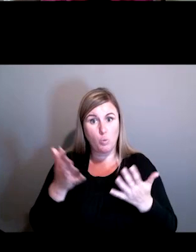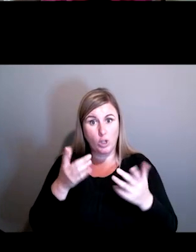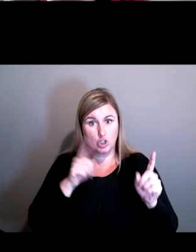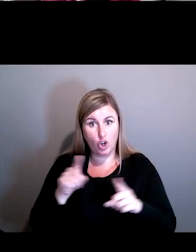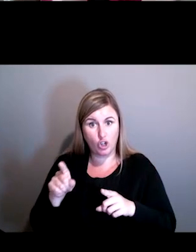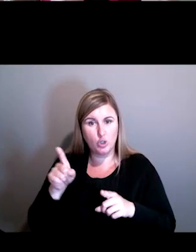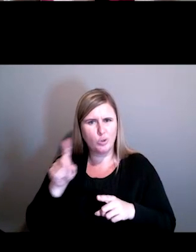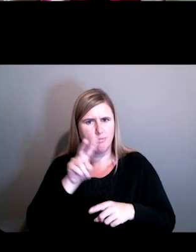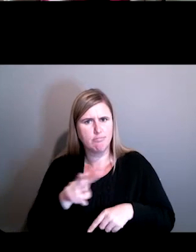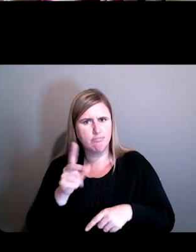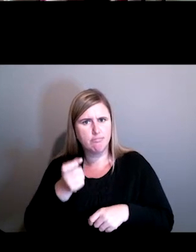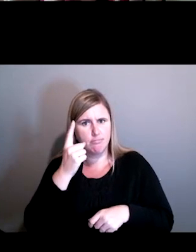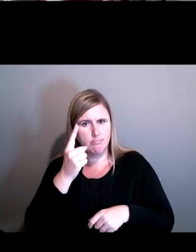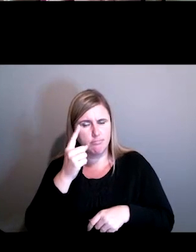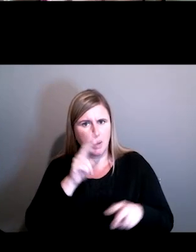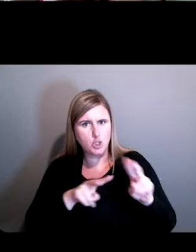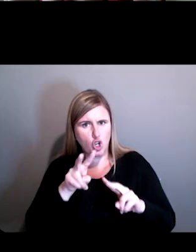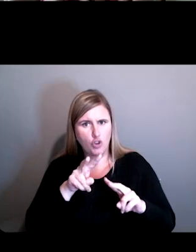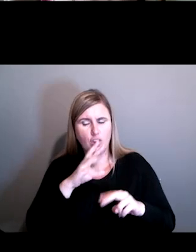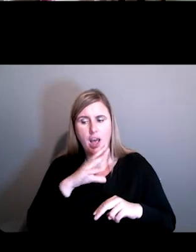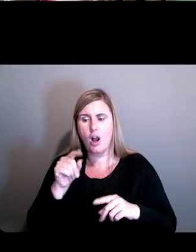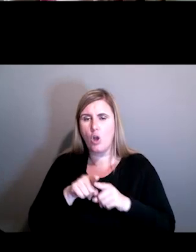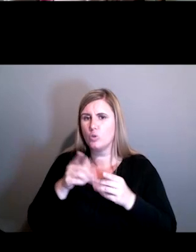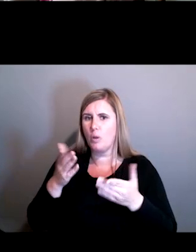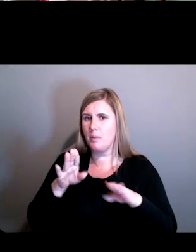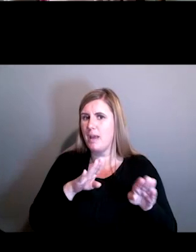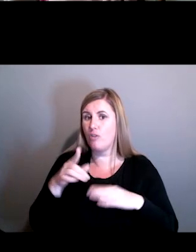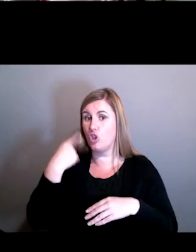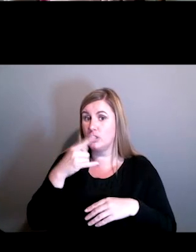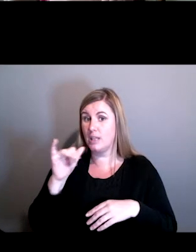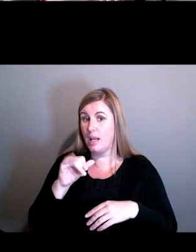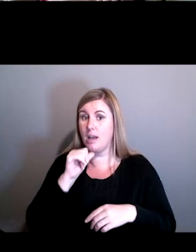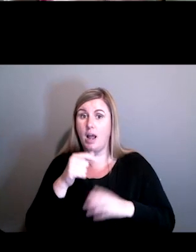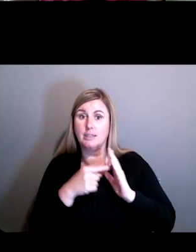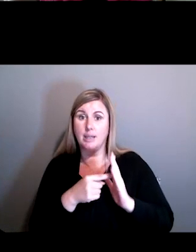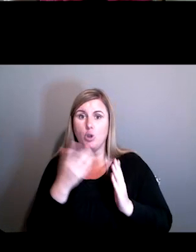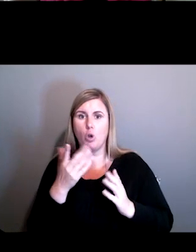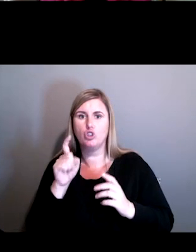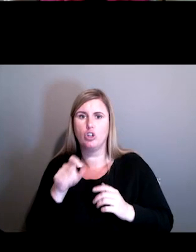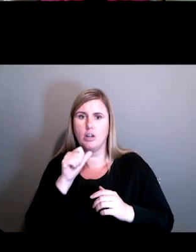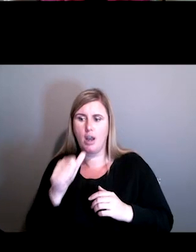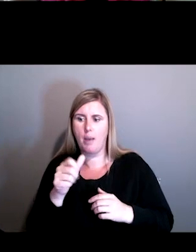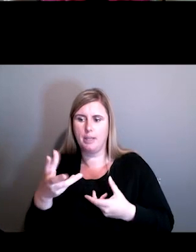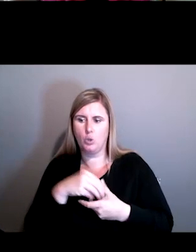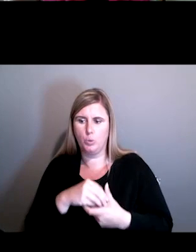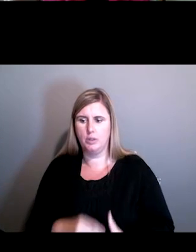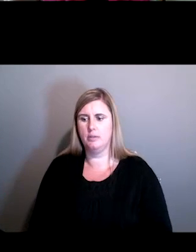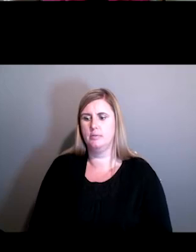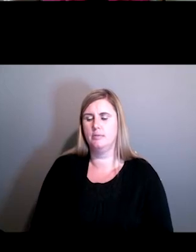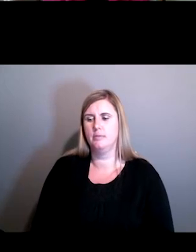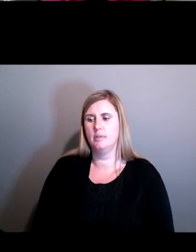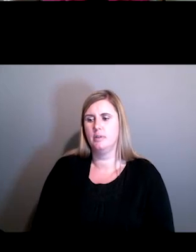it and observe it, but also examples of what that behavior looks like and non-examples of what should not be included.